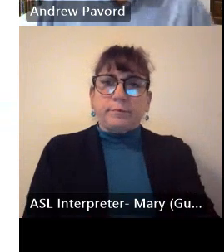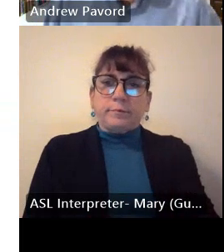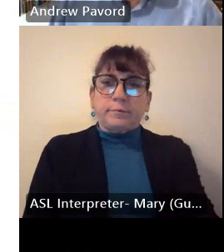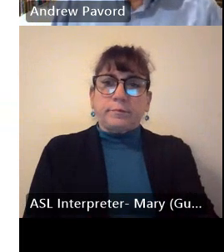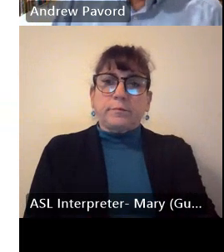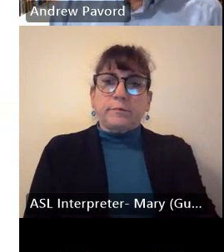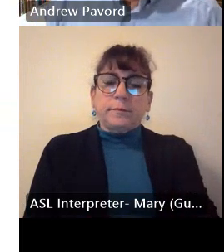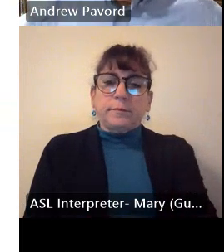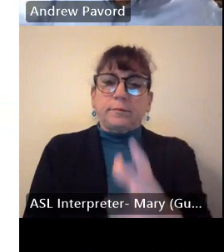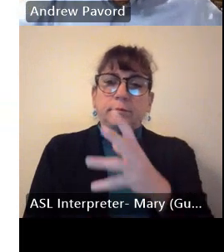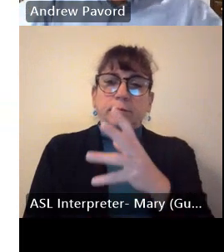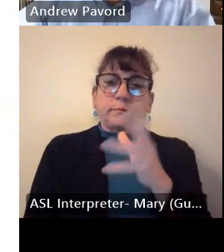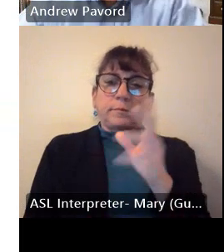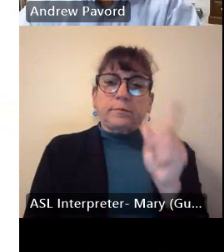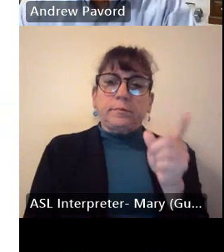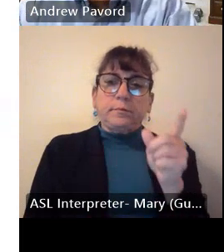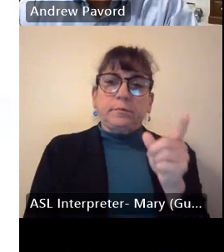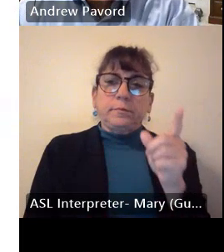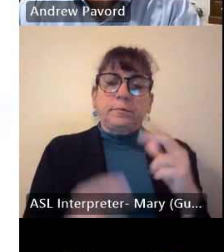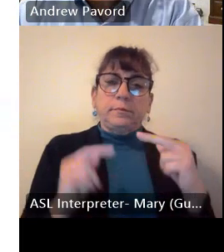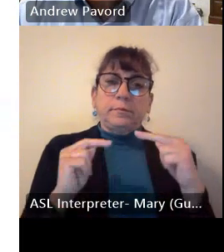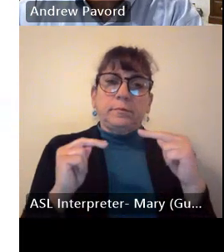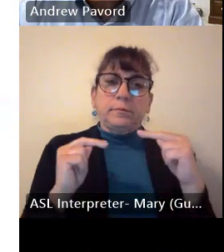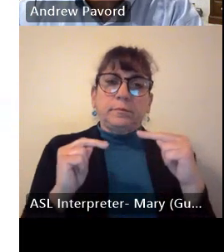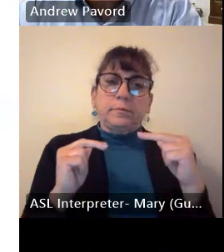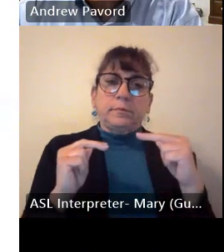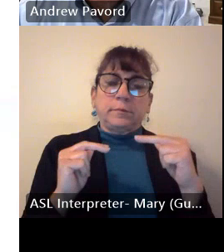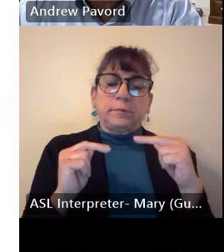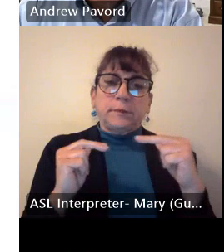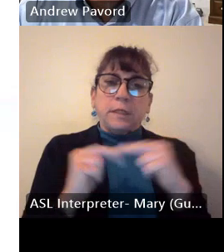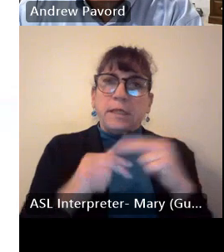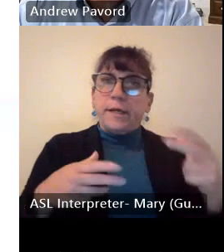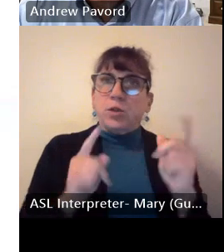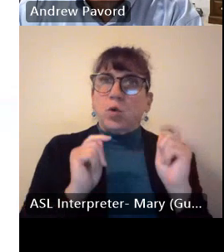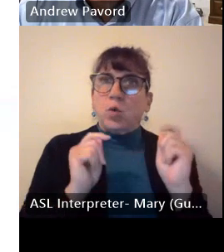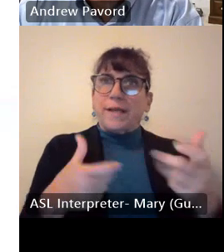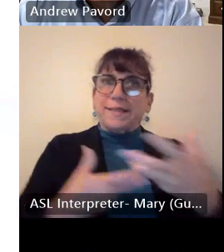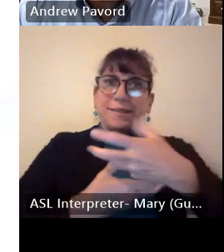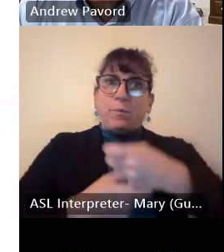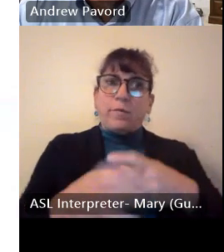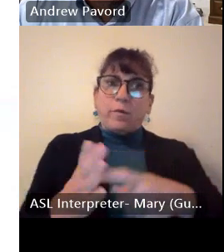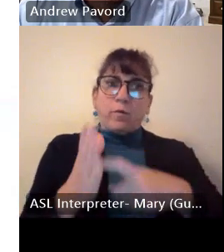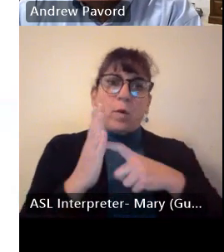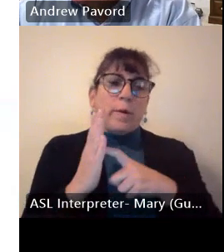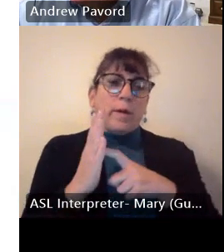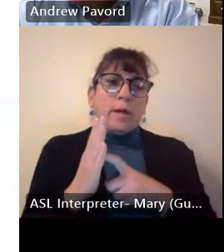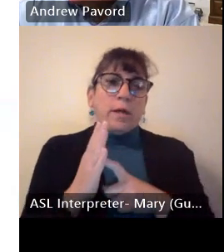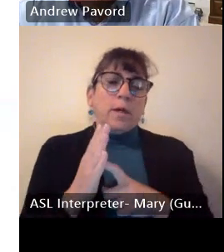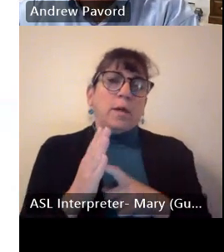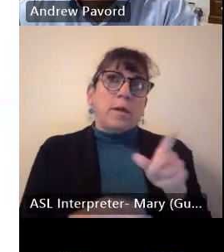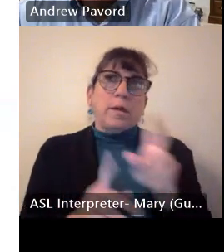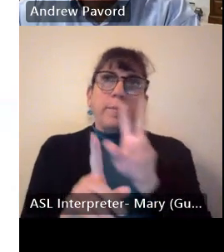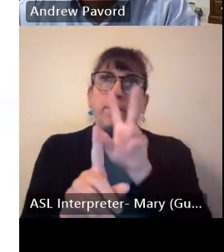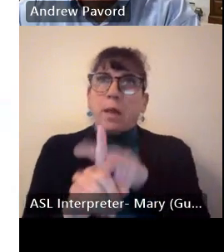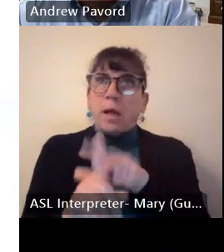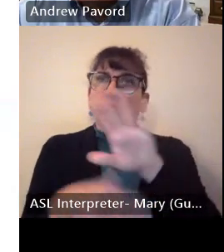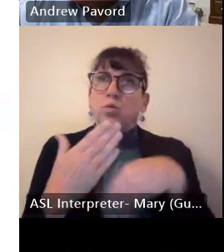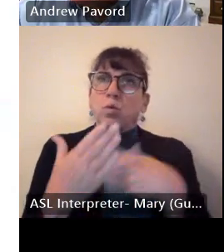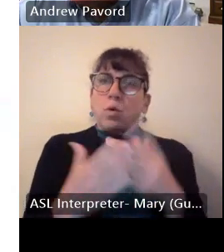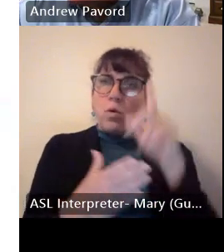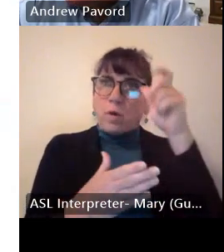So this slide, the quick summary of requirements is it applies to all